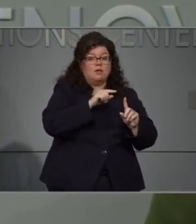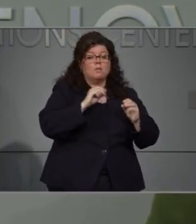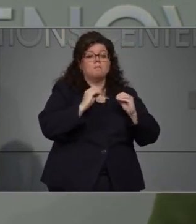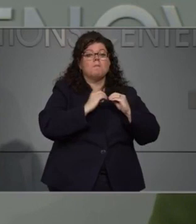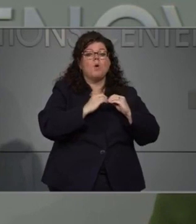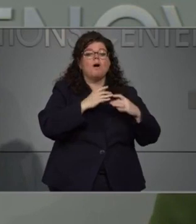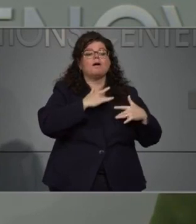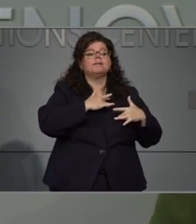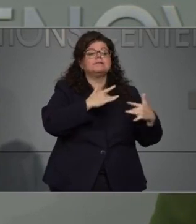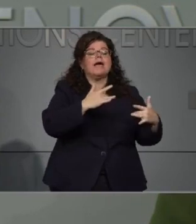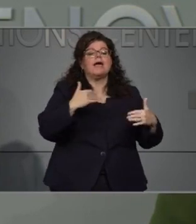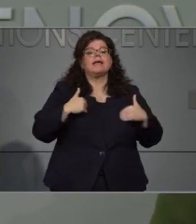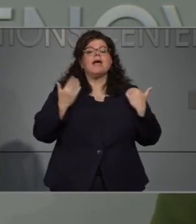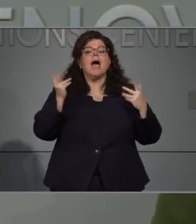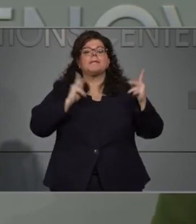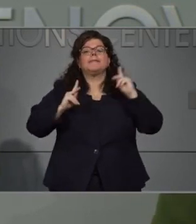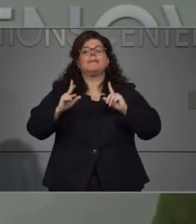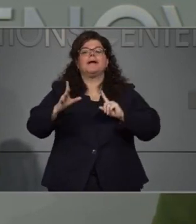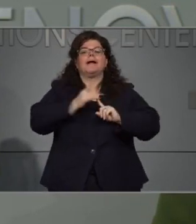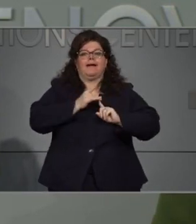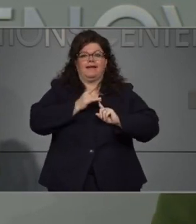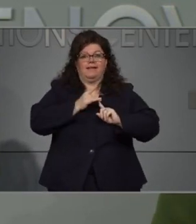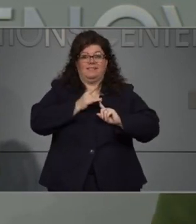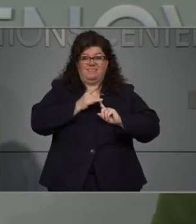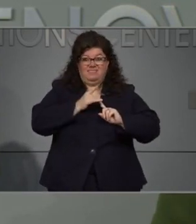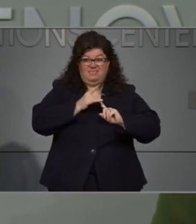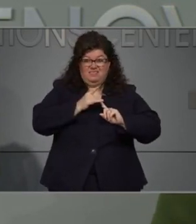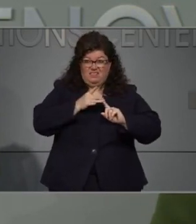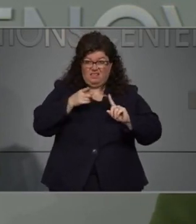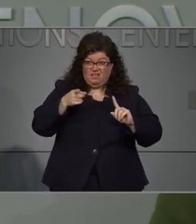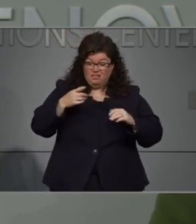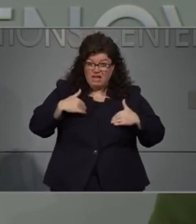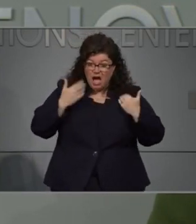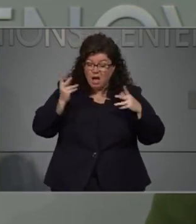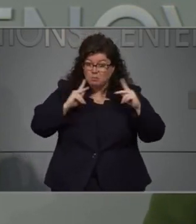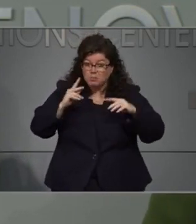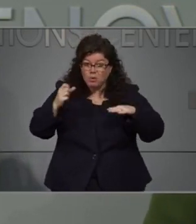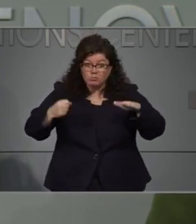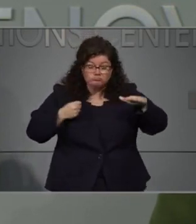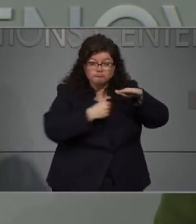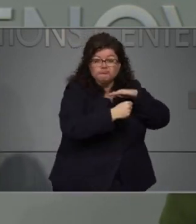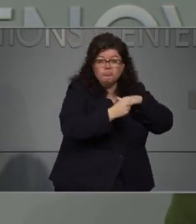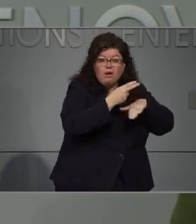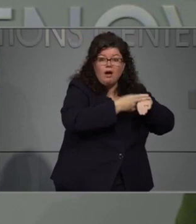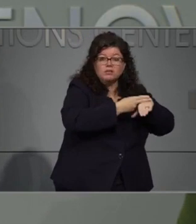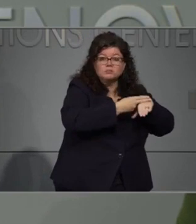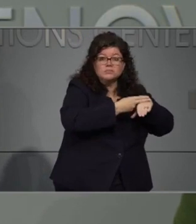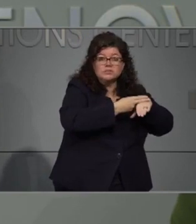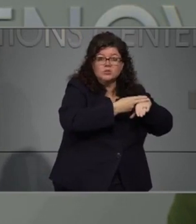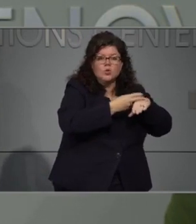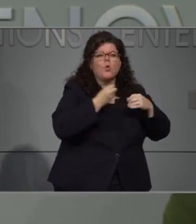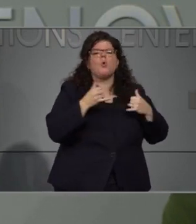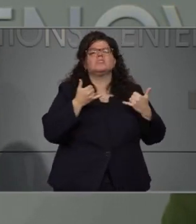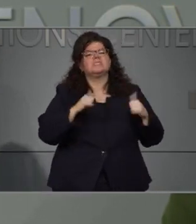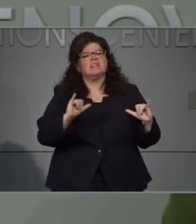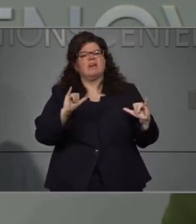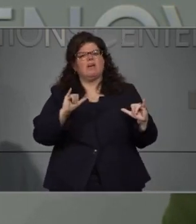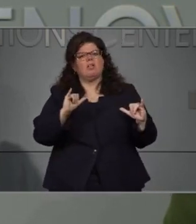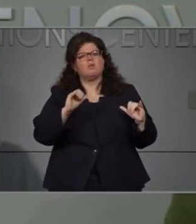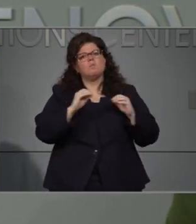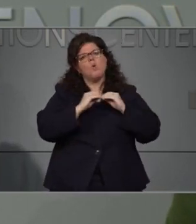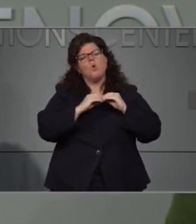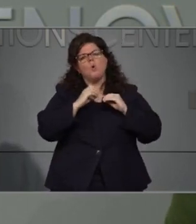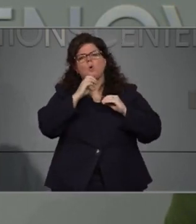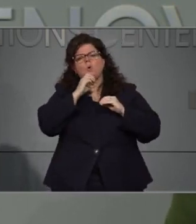younger people. Are they the ones ending up in the hospital? Are younger people ending up in the hospital, or is it still,